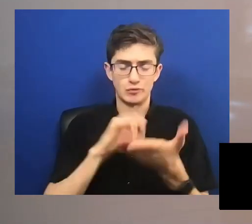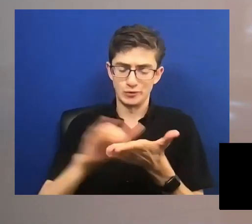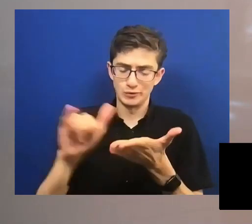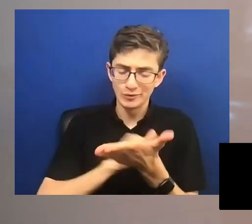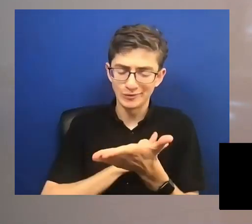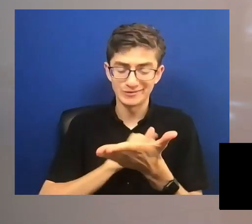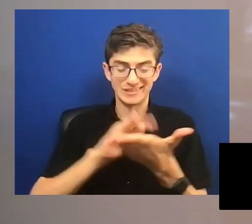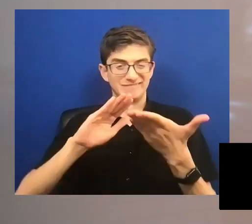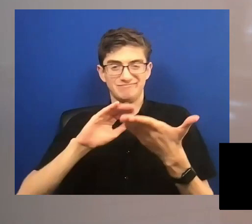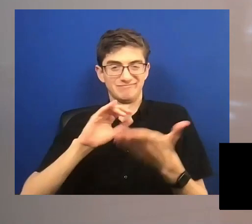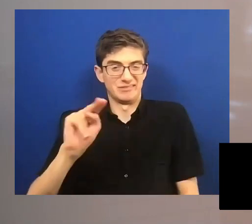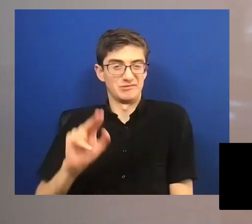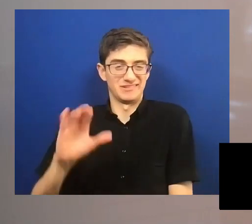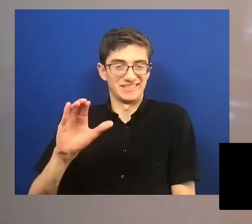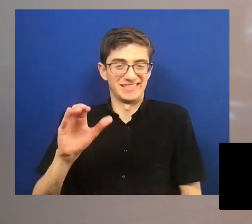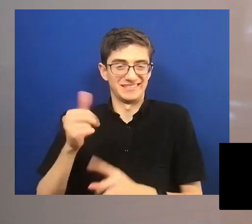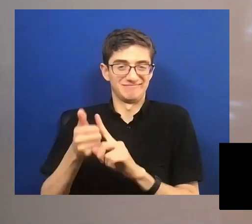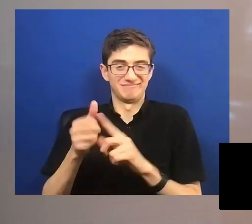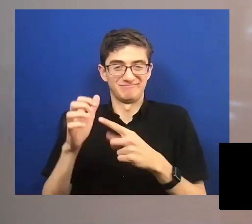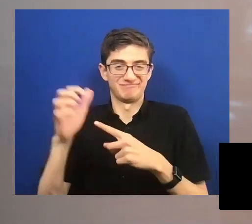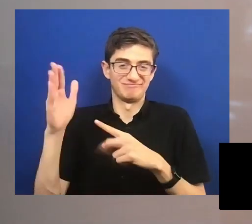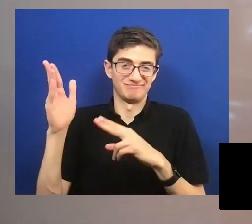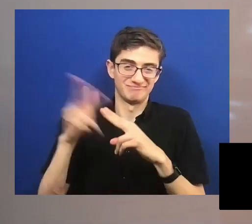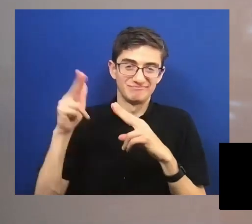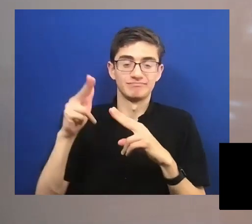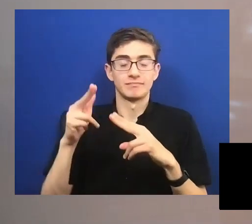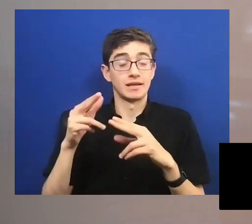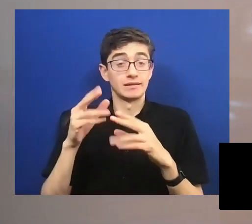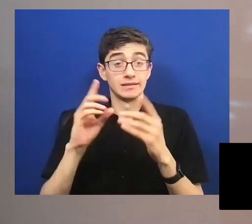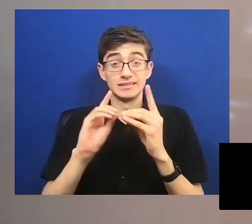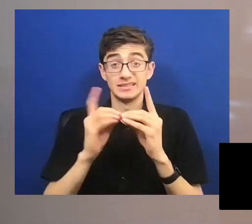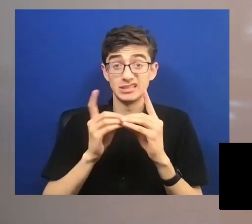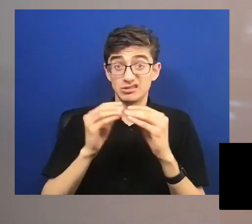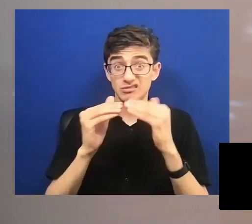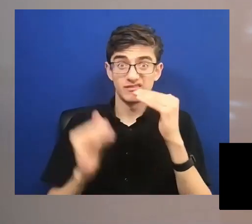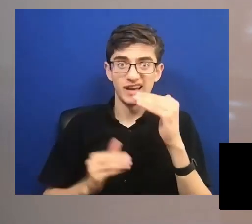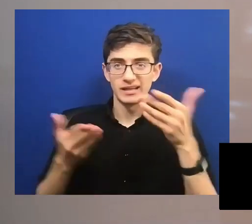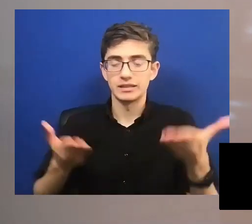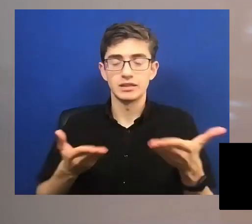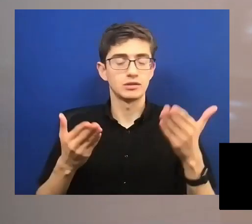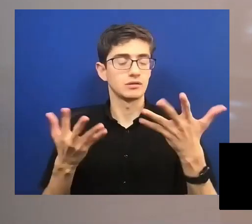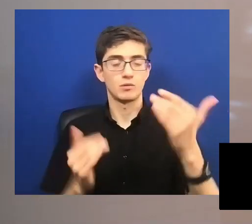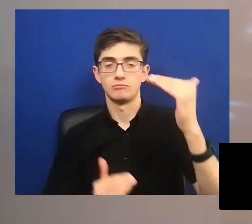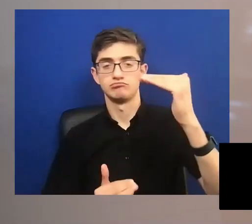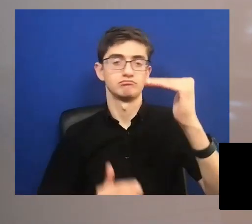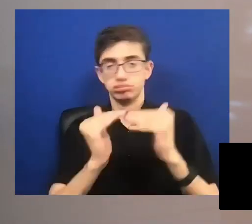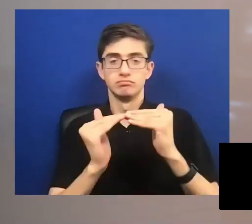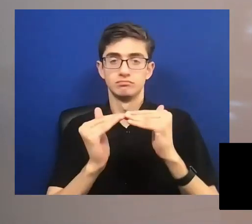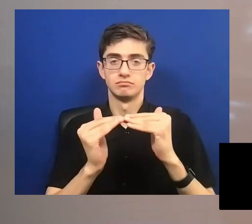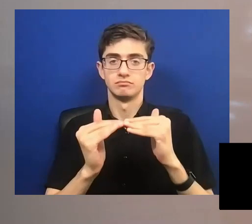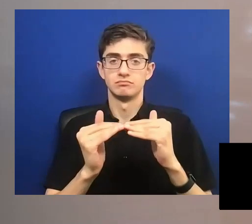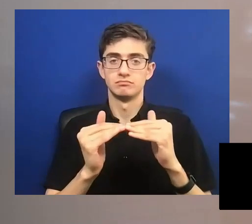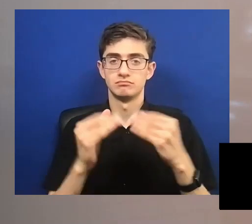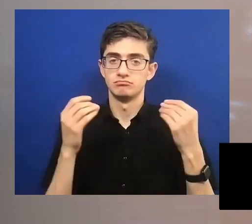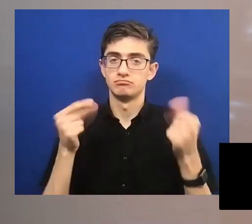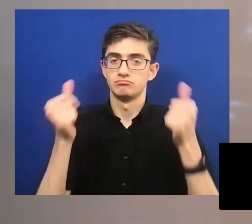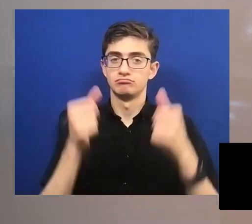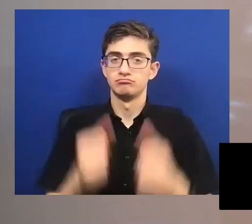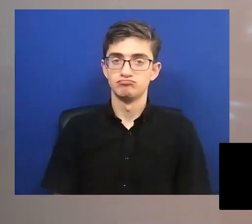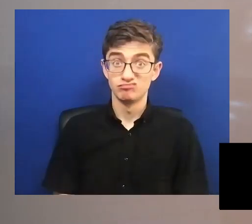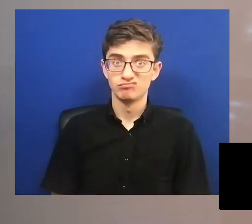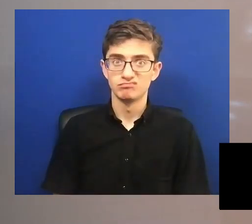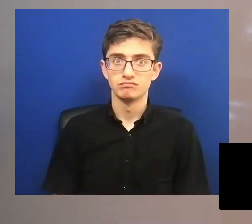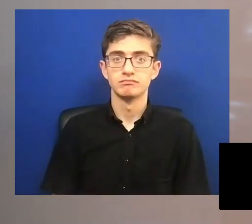anything. And I want to be sure that we close the digital divide here once and for all. Before I took this position, I was